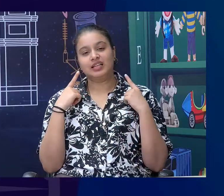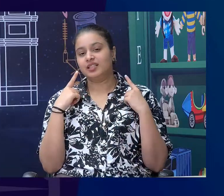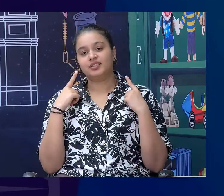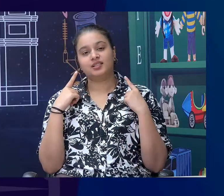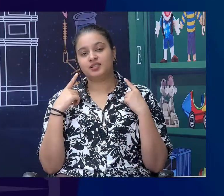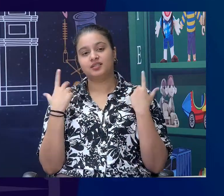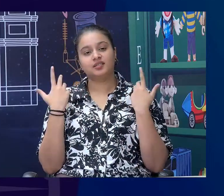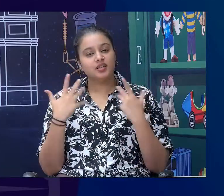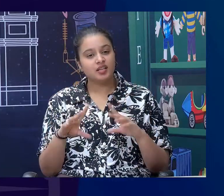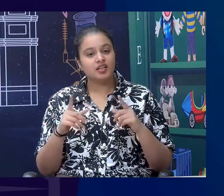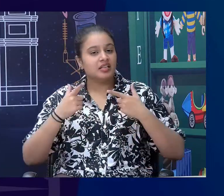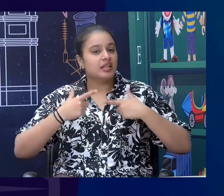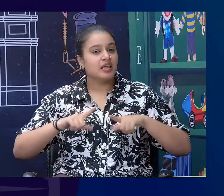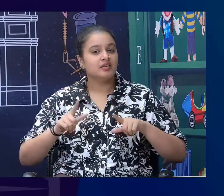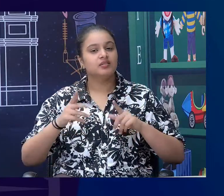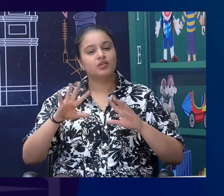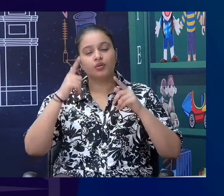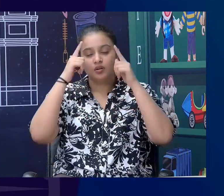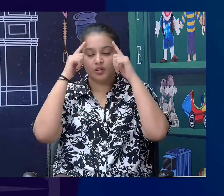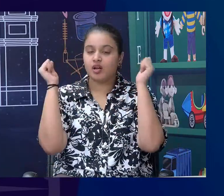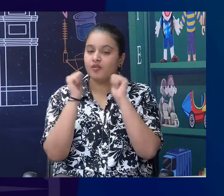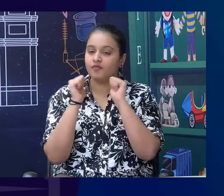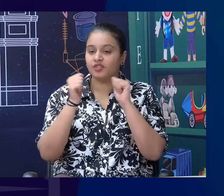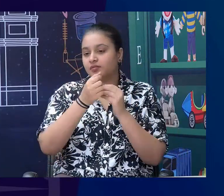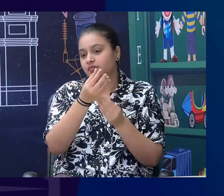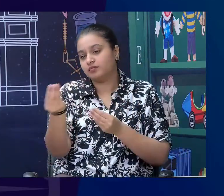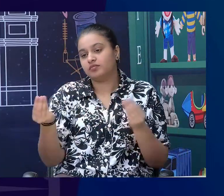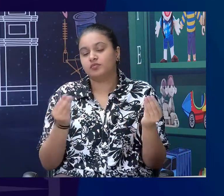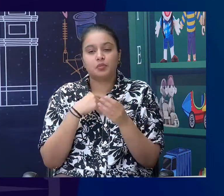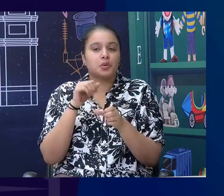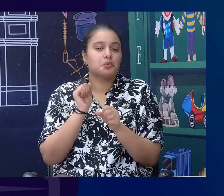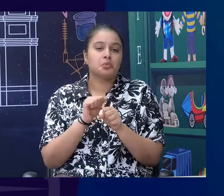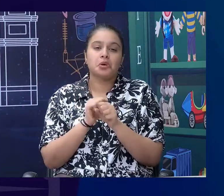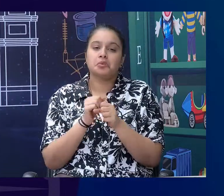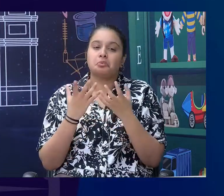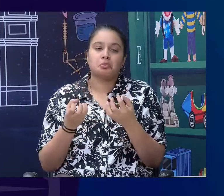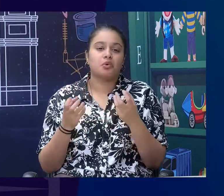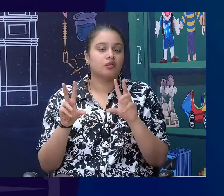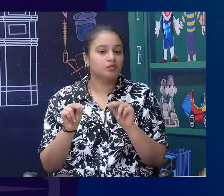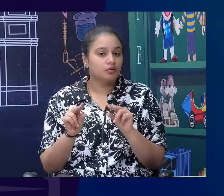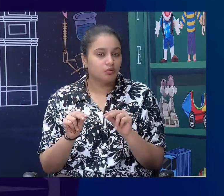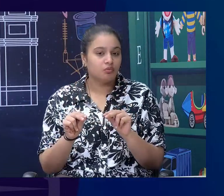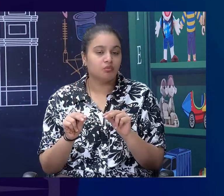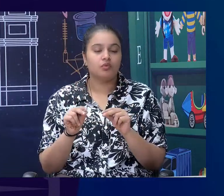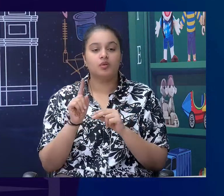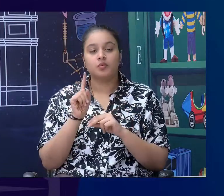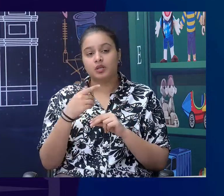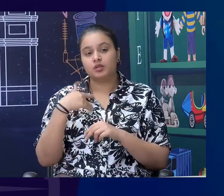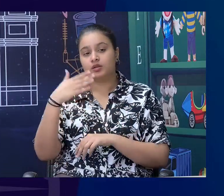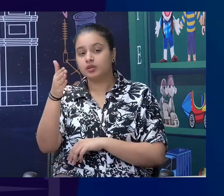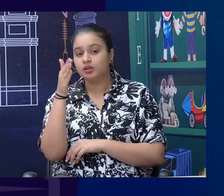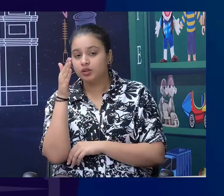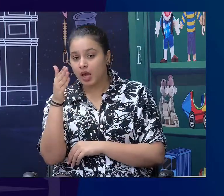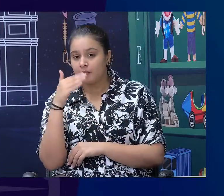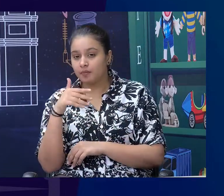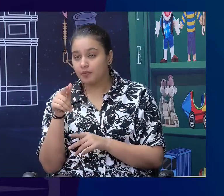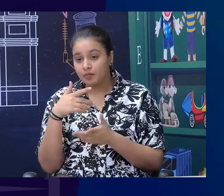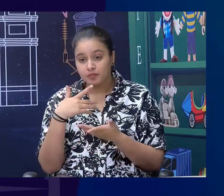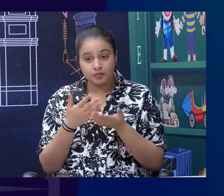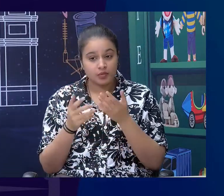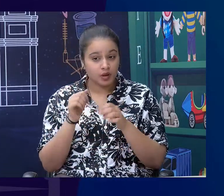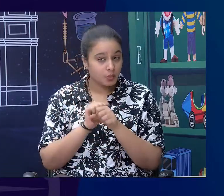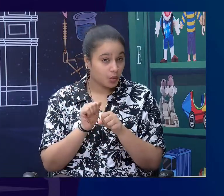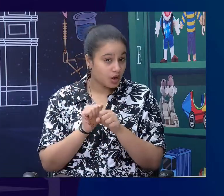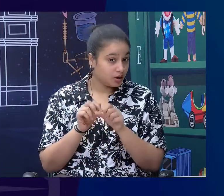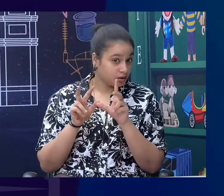was lazy and very comfortable in his surrounding. Didn't want to work. Yeah. Or is it possible that camel was not denying any